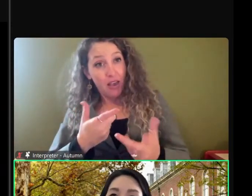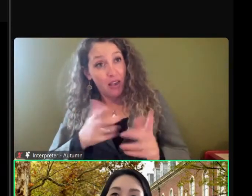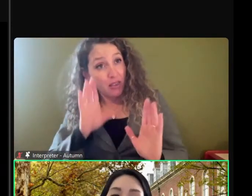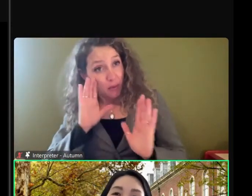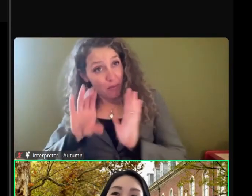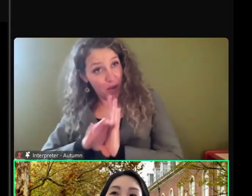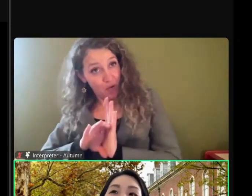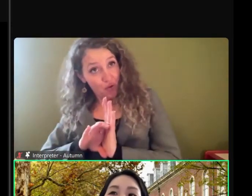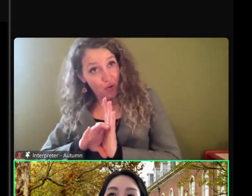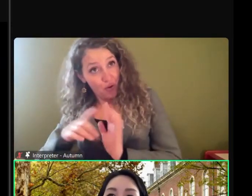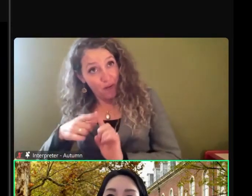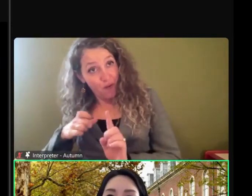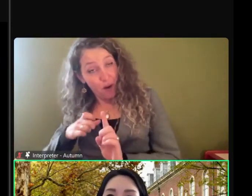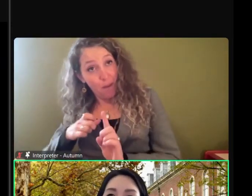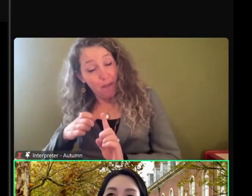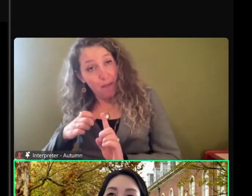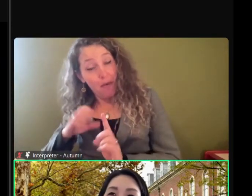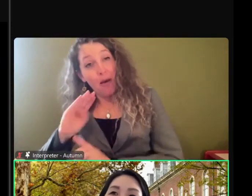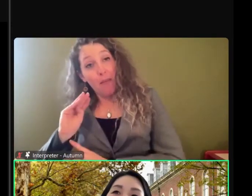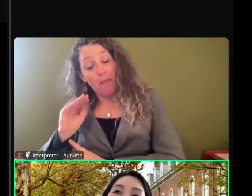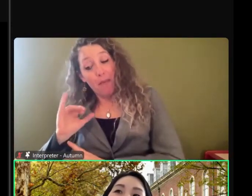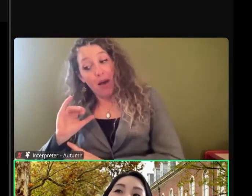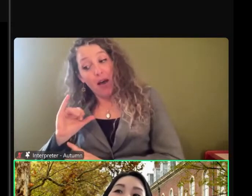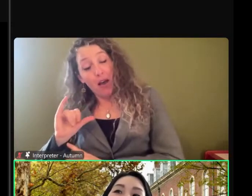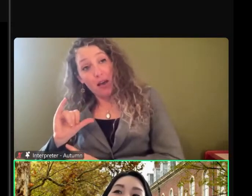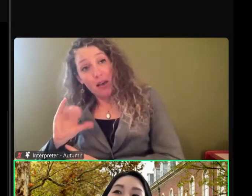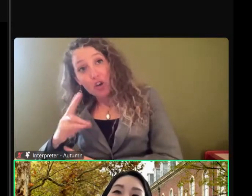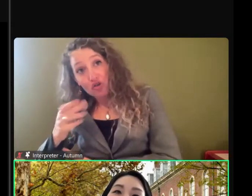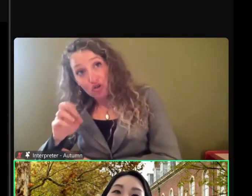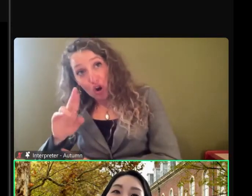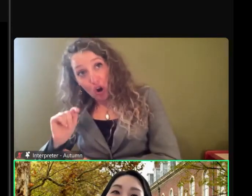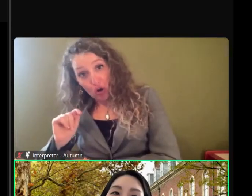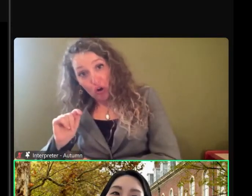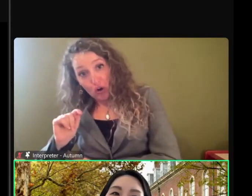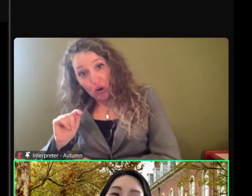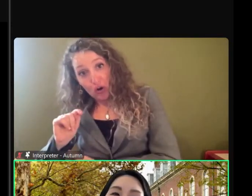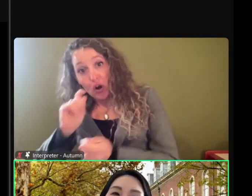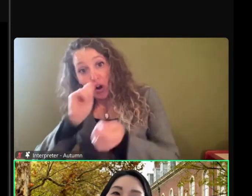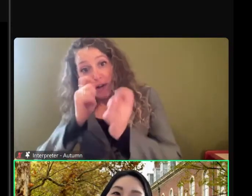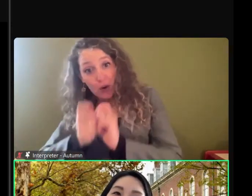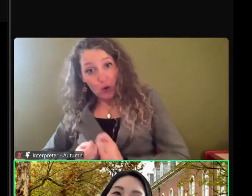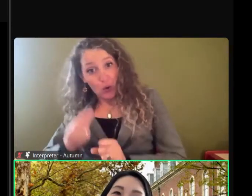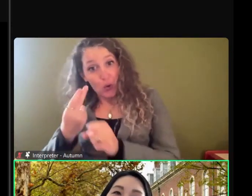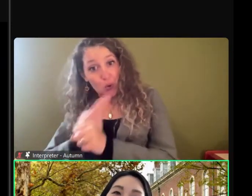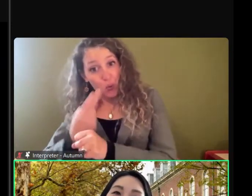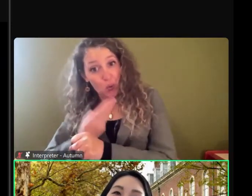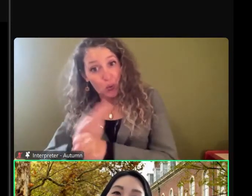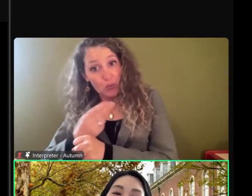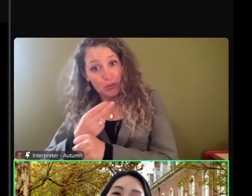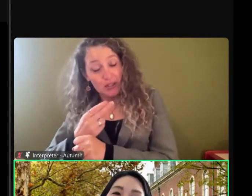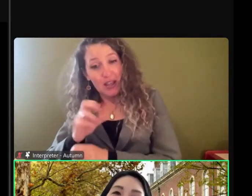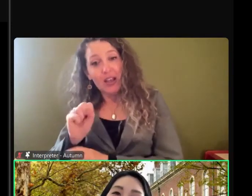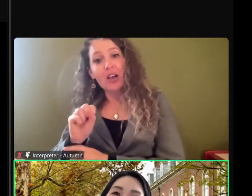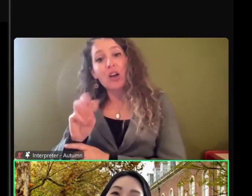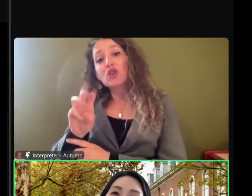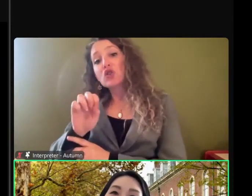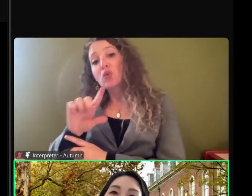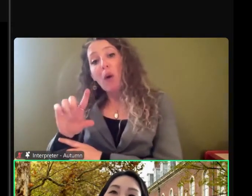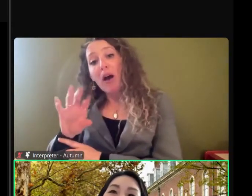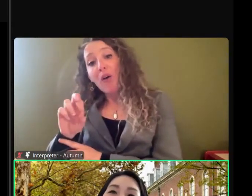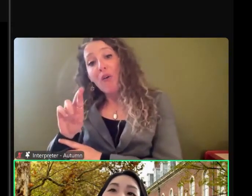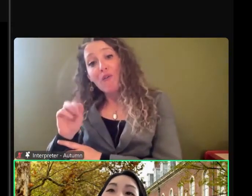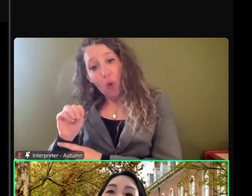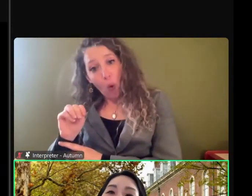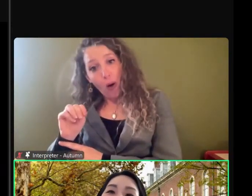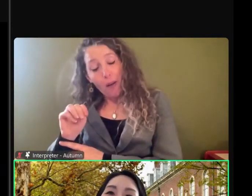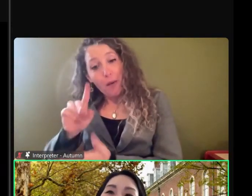from my chart application, converted it using swell form printing so you could touch and feel the shape